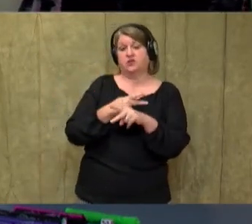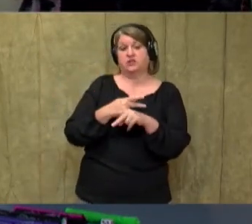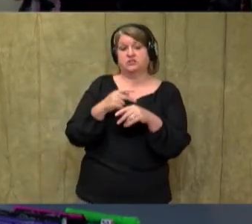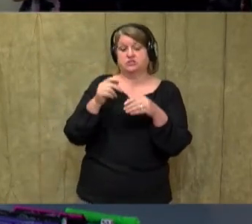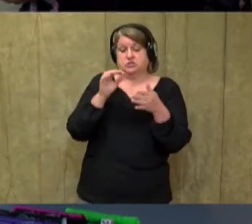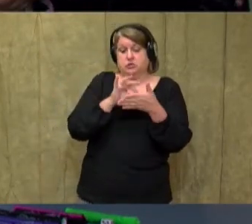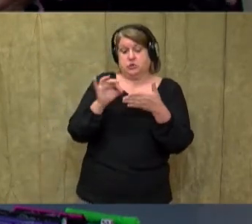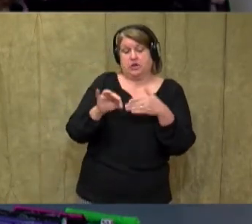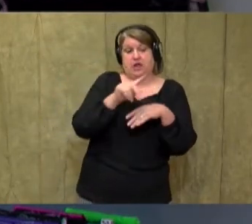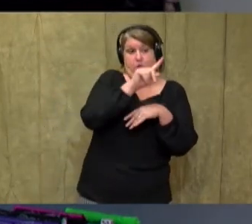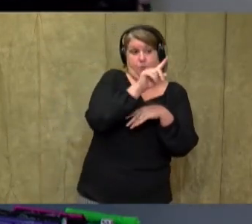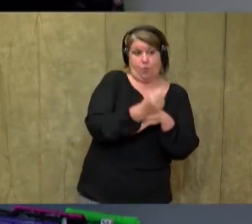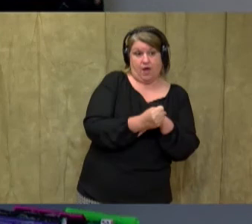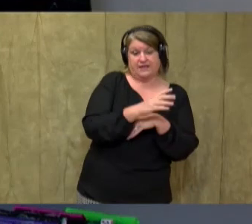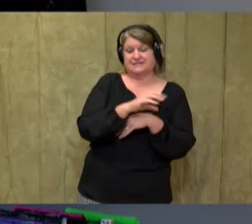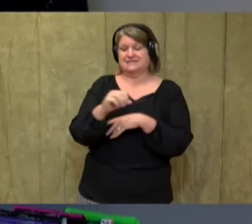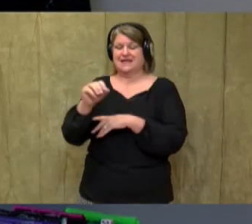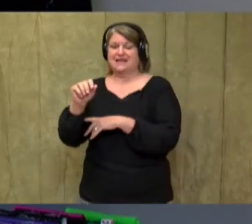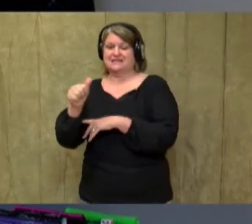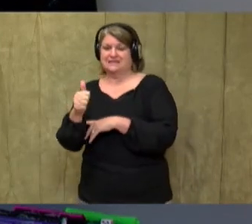3,